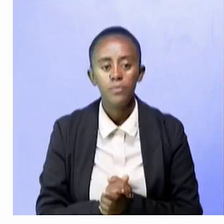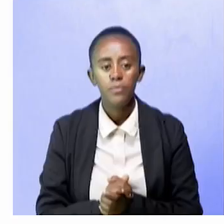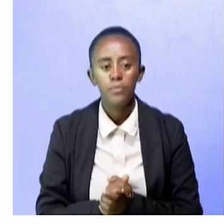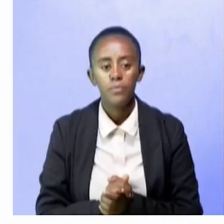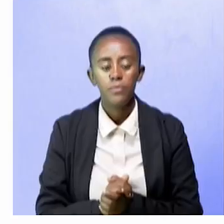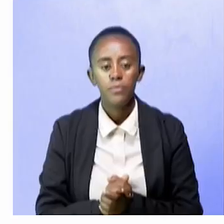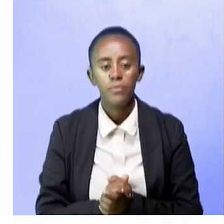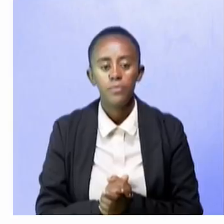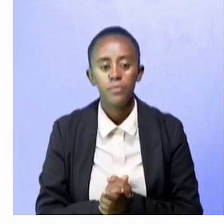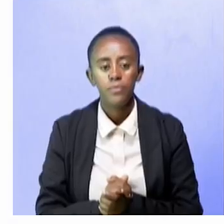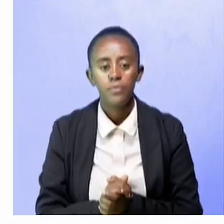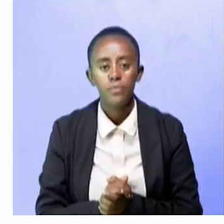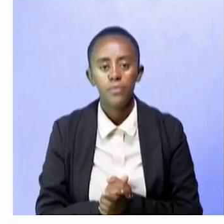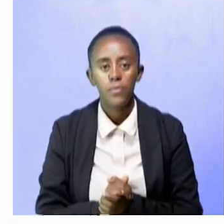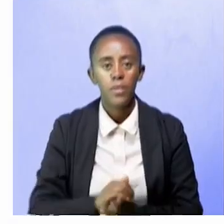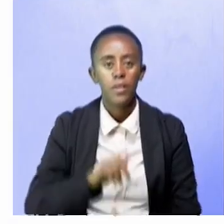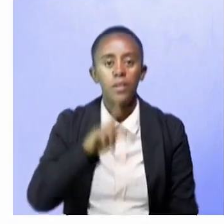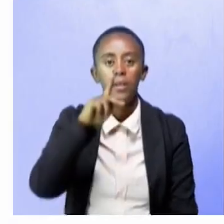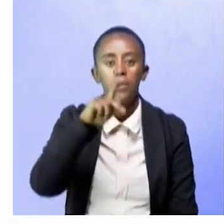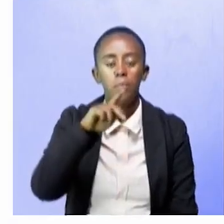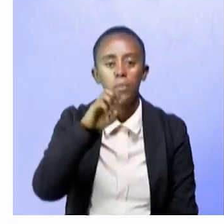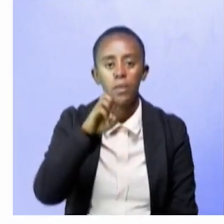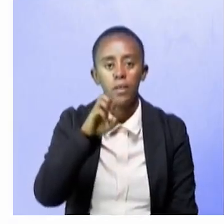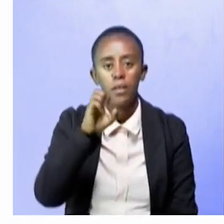Alter. Permanent.